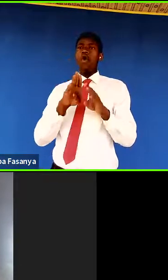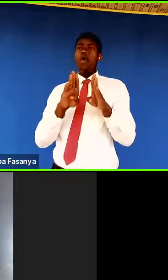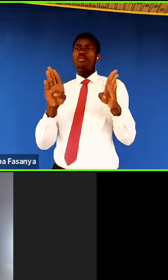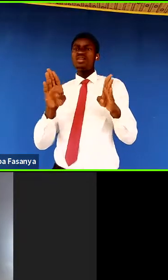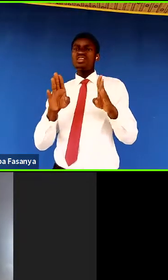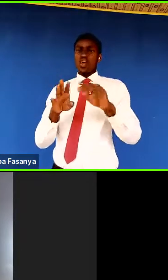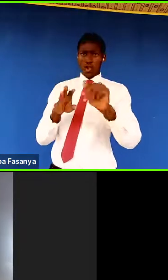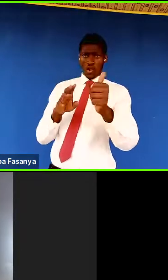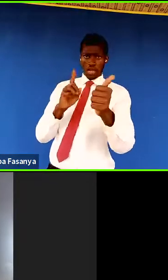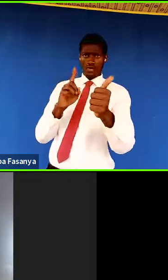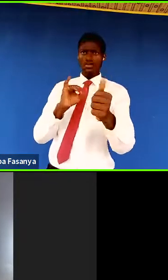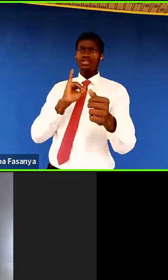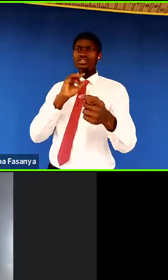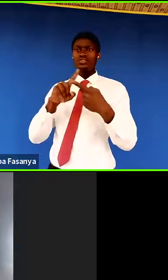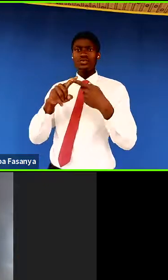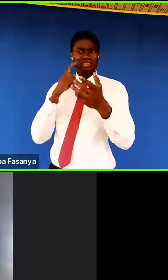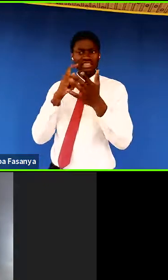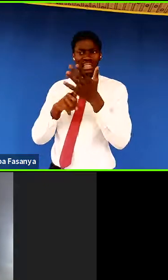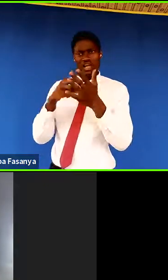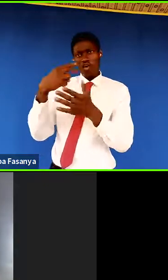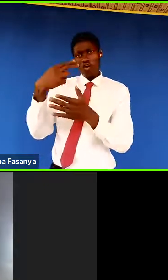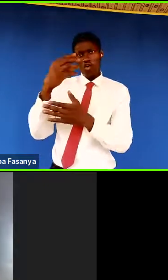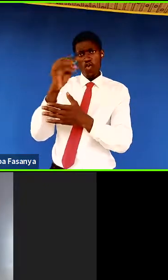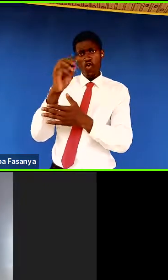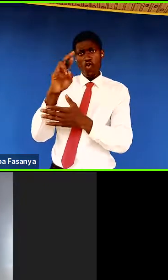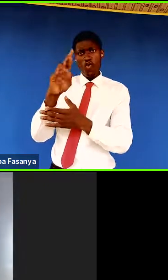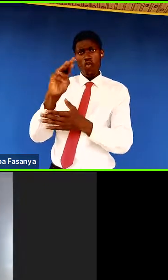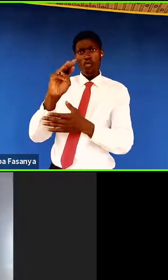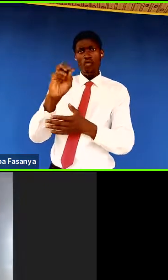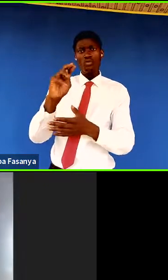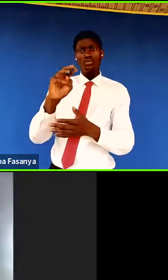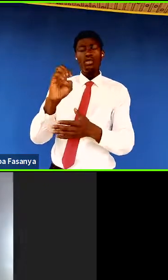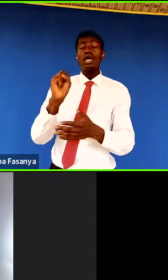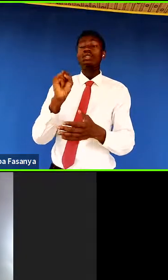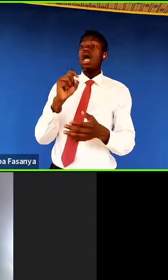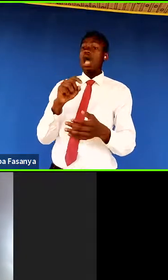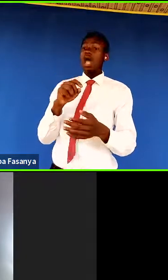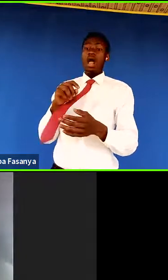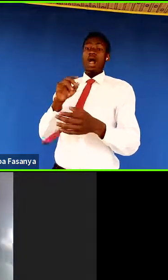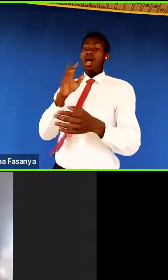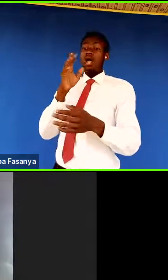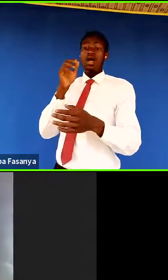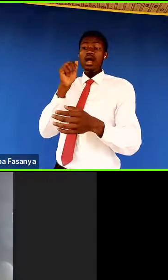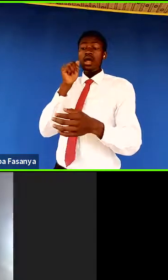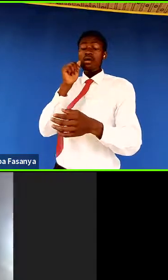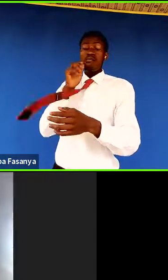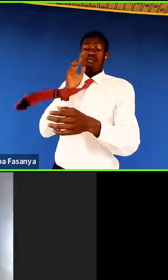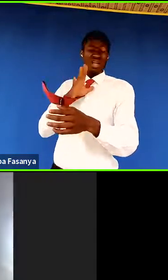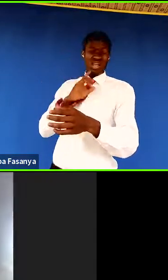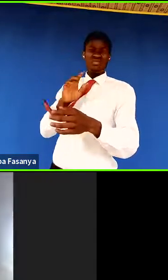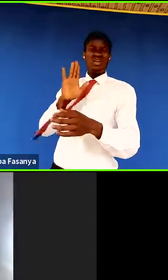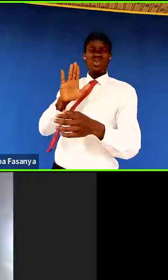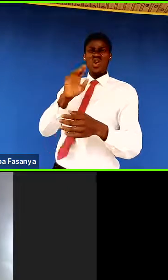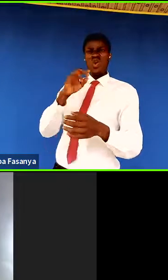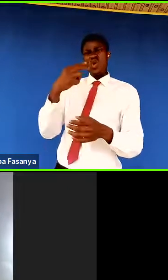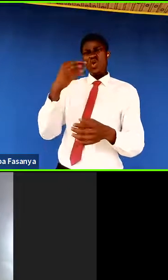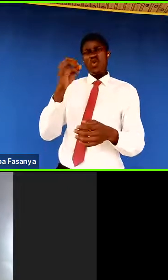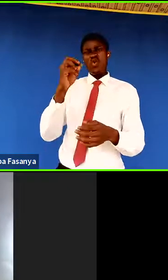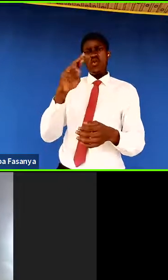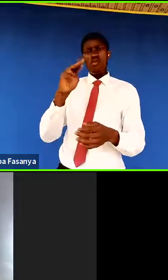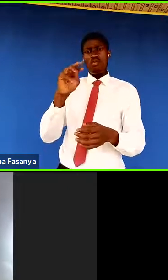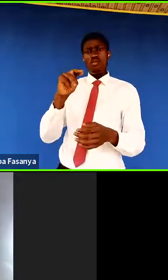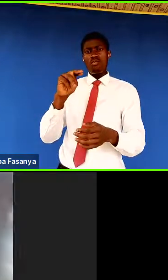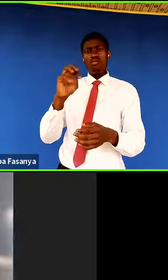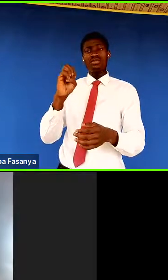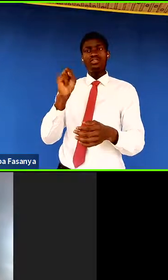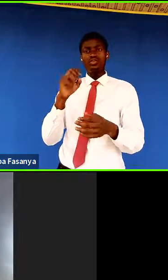to say, okay, madam, your hormones show that you are ovulating. Those are the basic tests we do. All right. So when